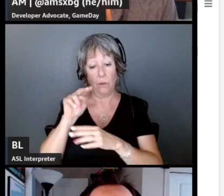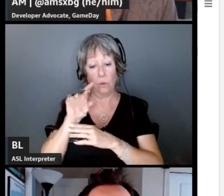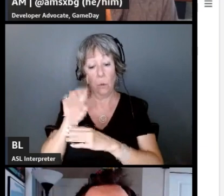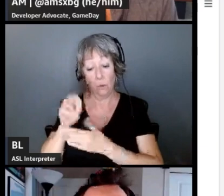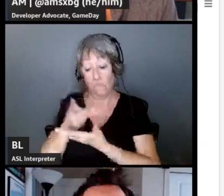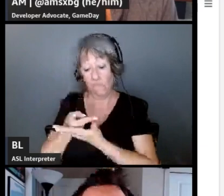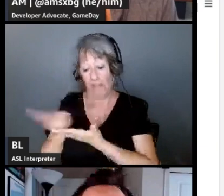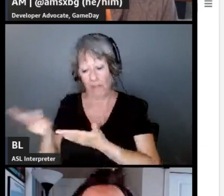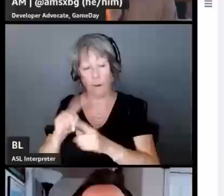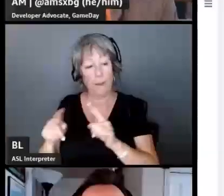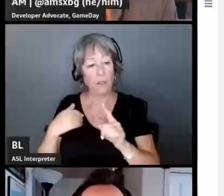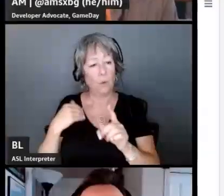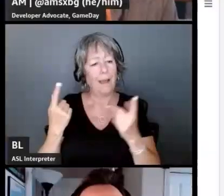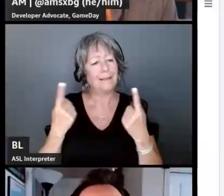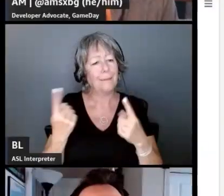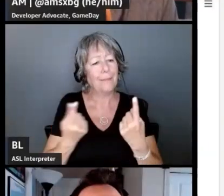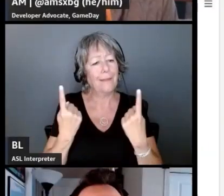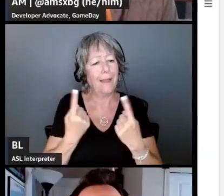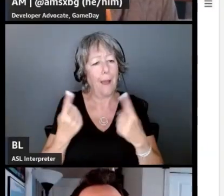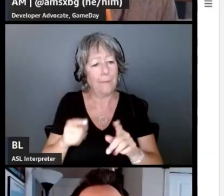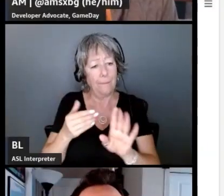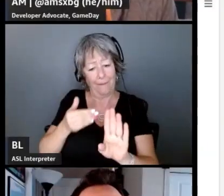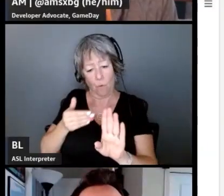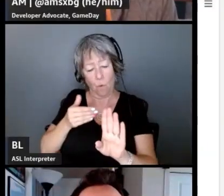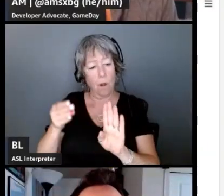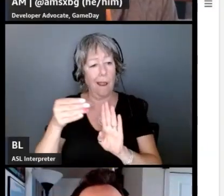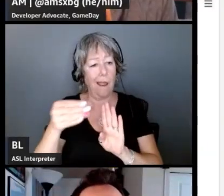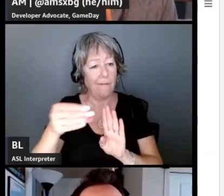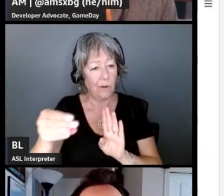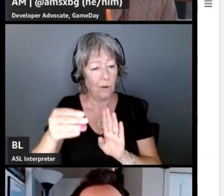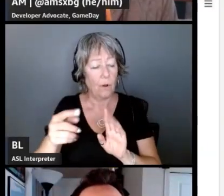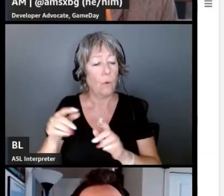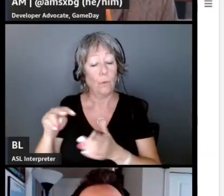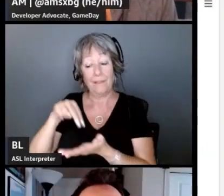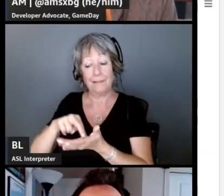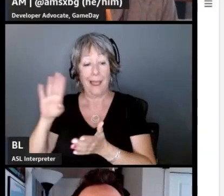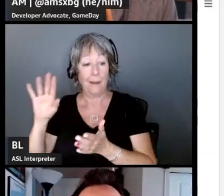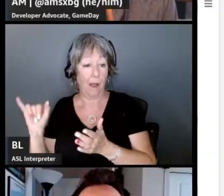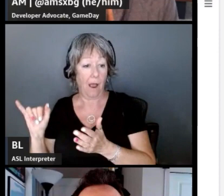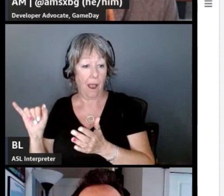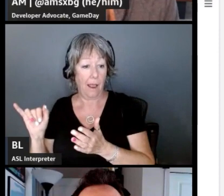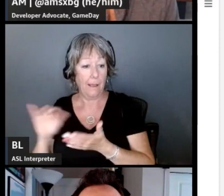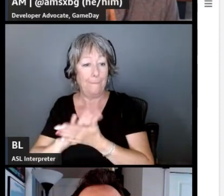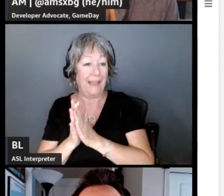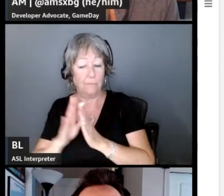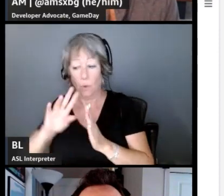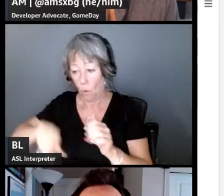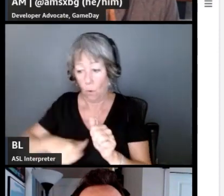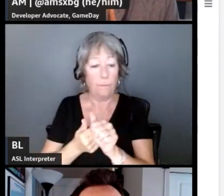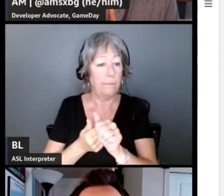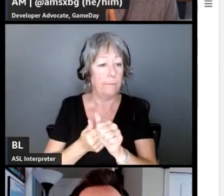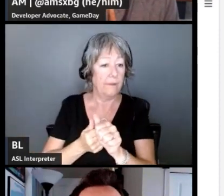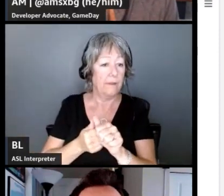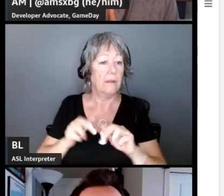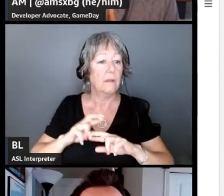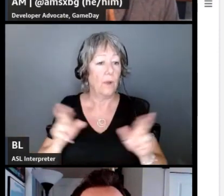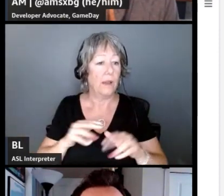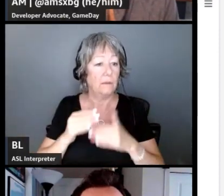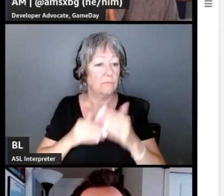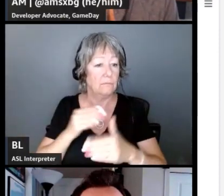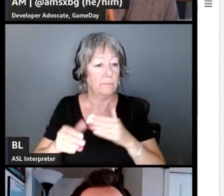performance before the node failure happens, and when we switch over to the standby, right, the standby becomes active, and one of the